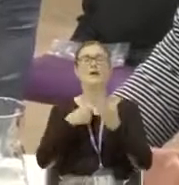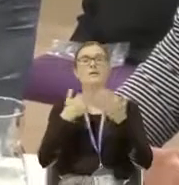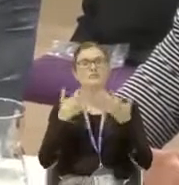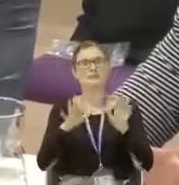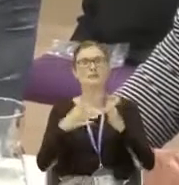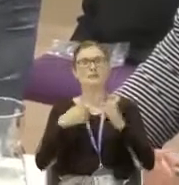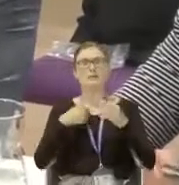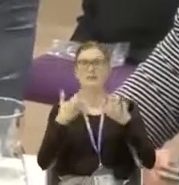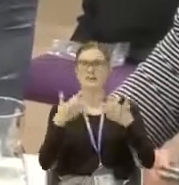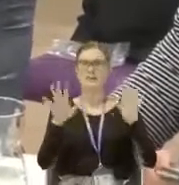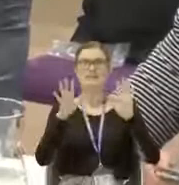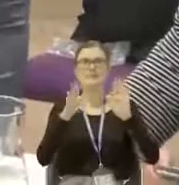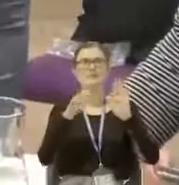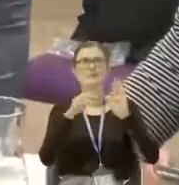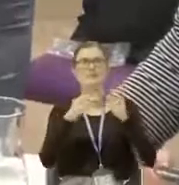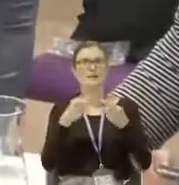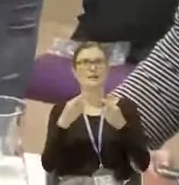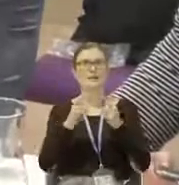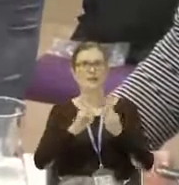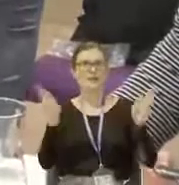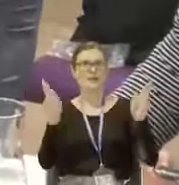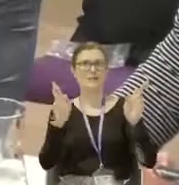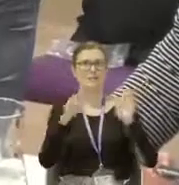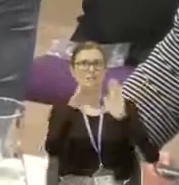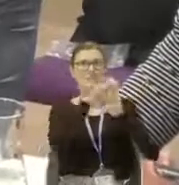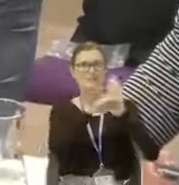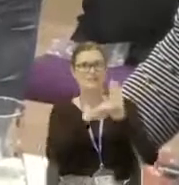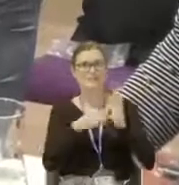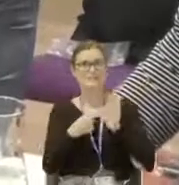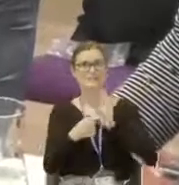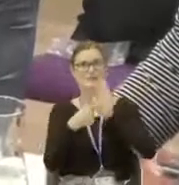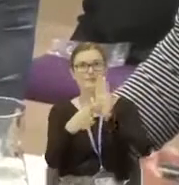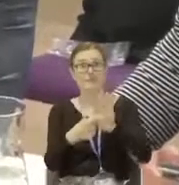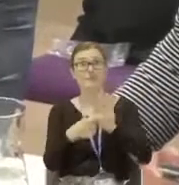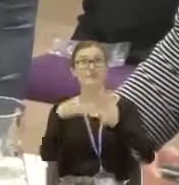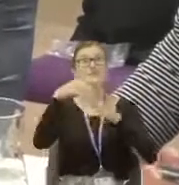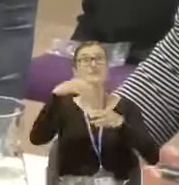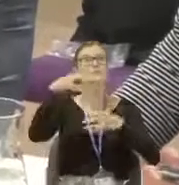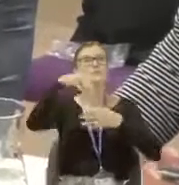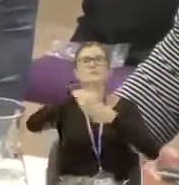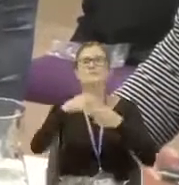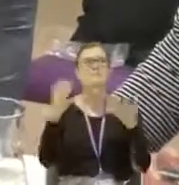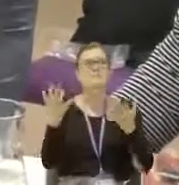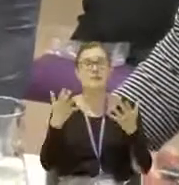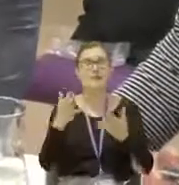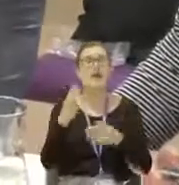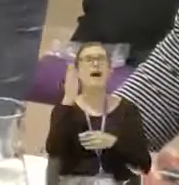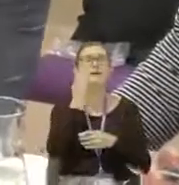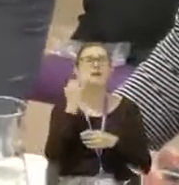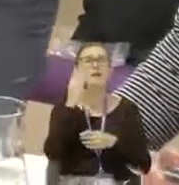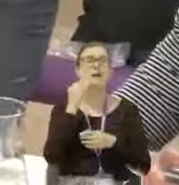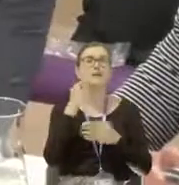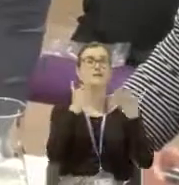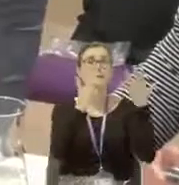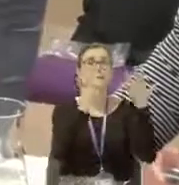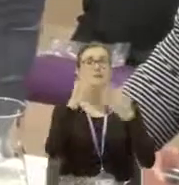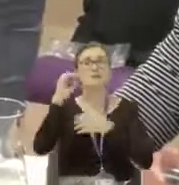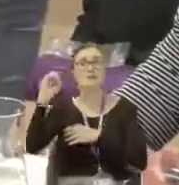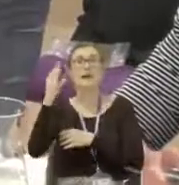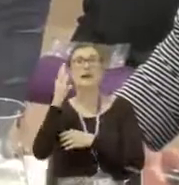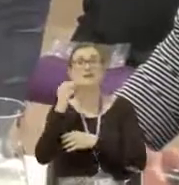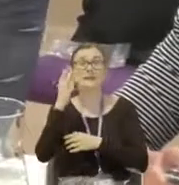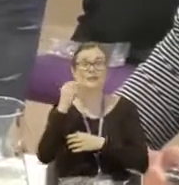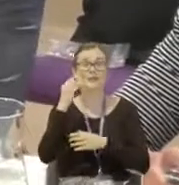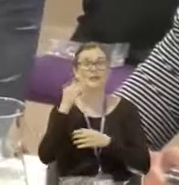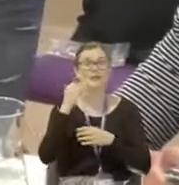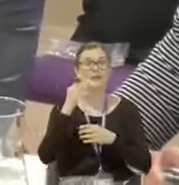of existing local experiences of advancing urban and territorial equality. I would invite you to have a look at them. They are